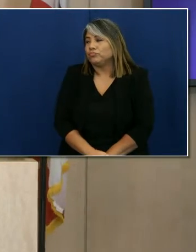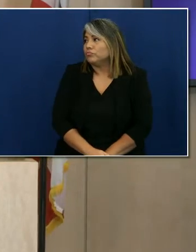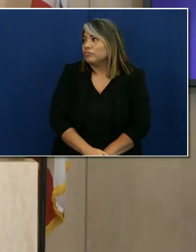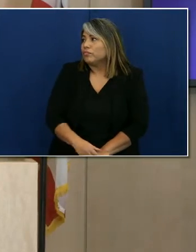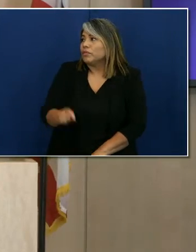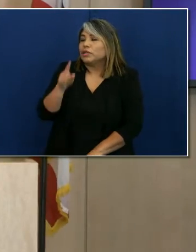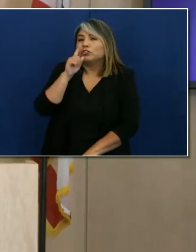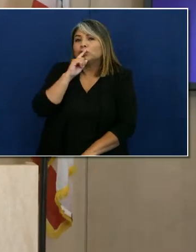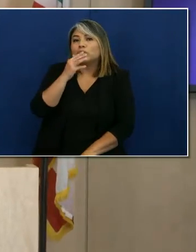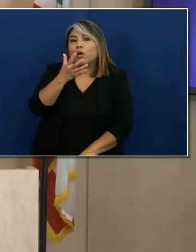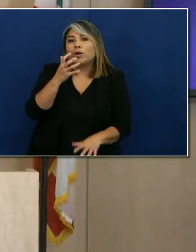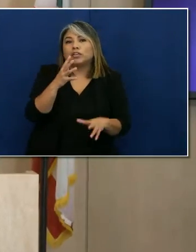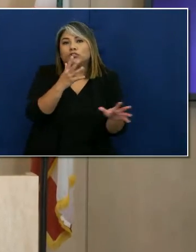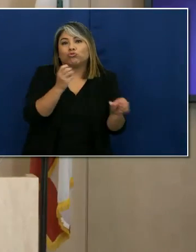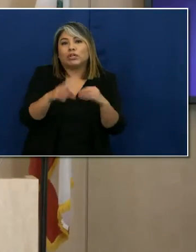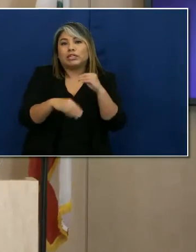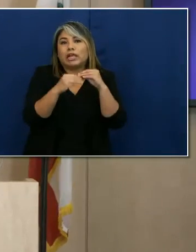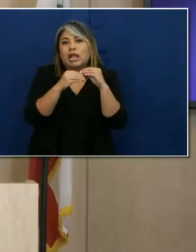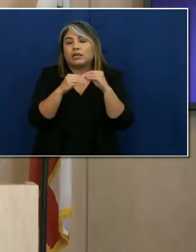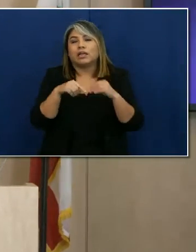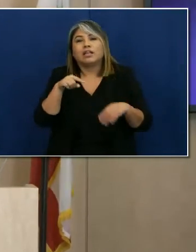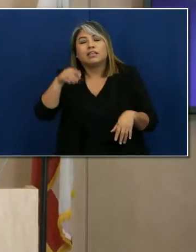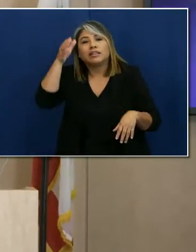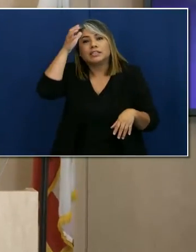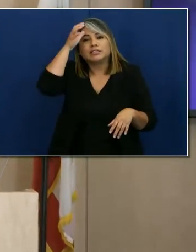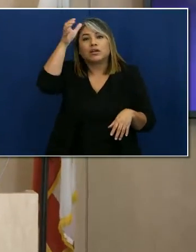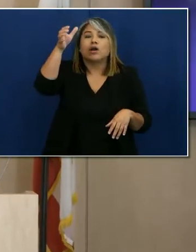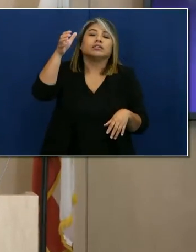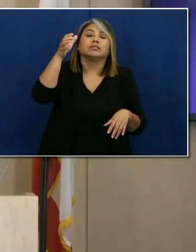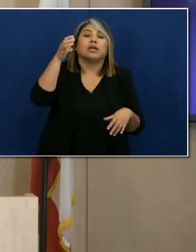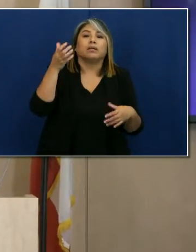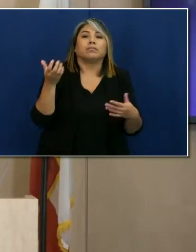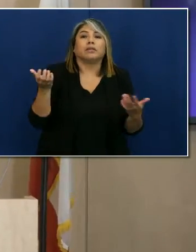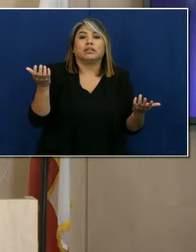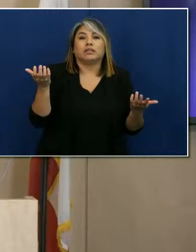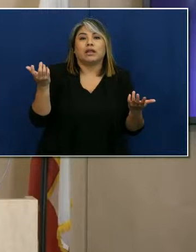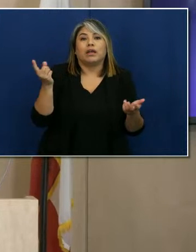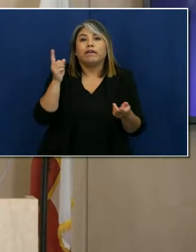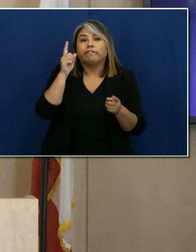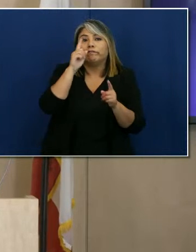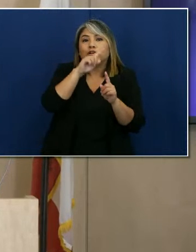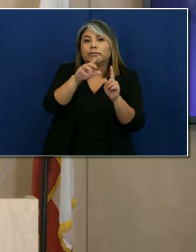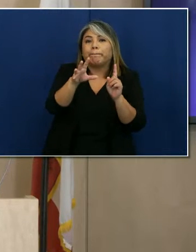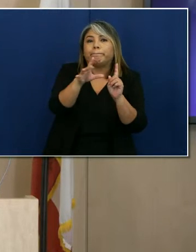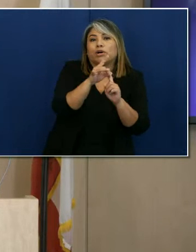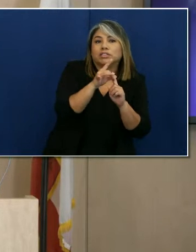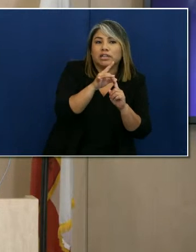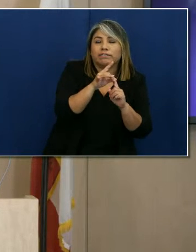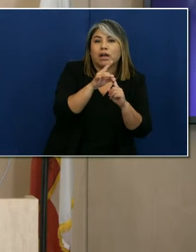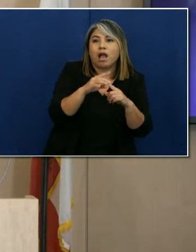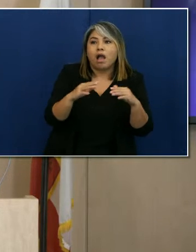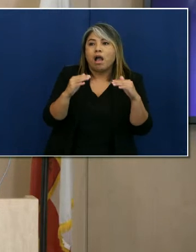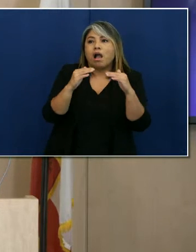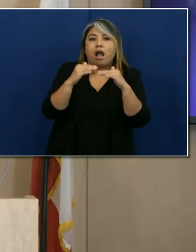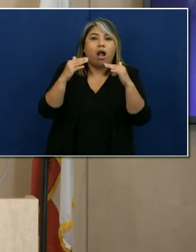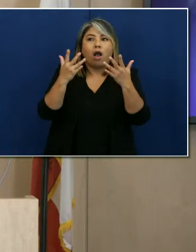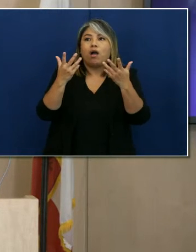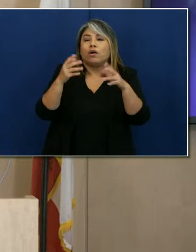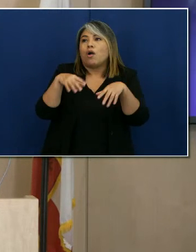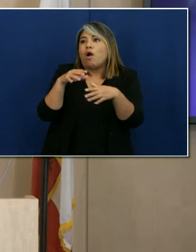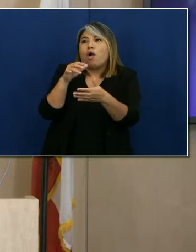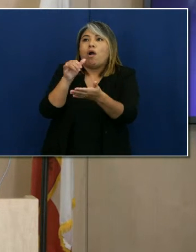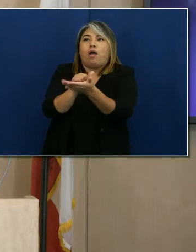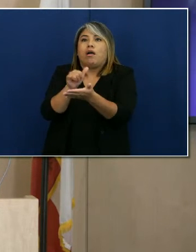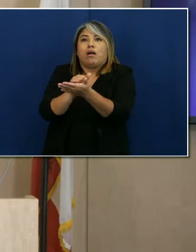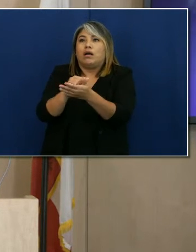Sure, and I just wanted to quickly add that this concept that false positives makes something mathematically impossible for